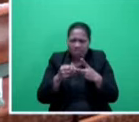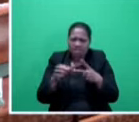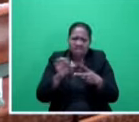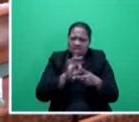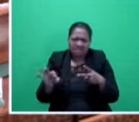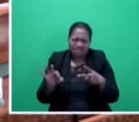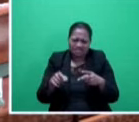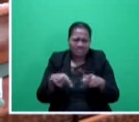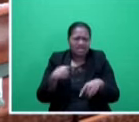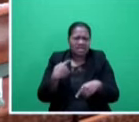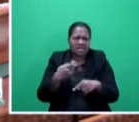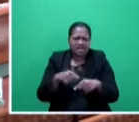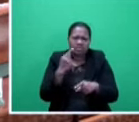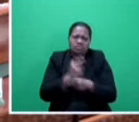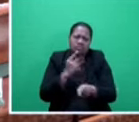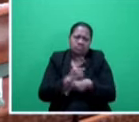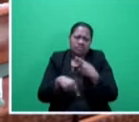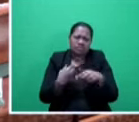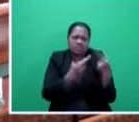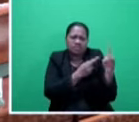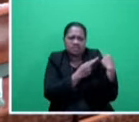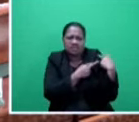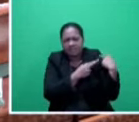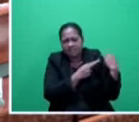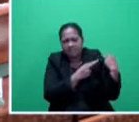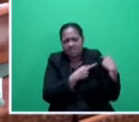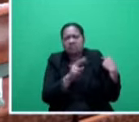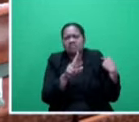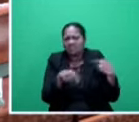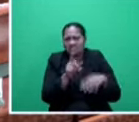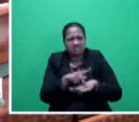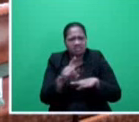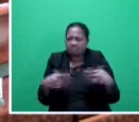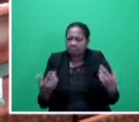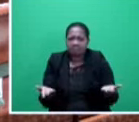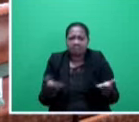which are the responsibility of Parliament.